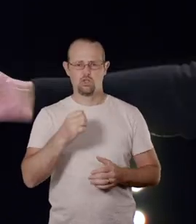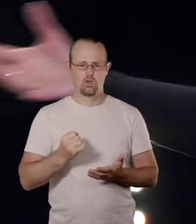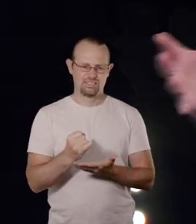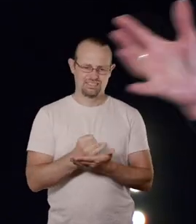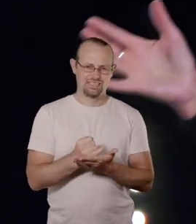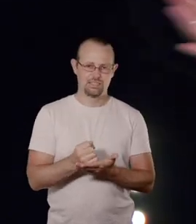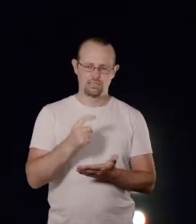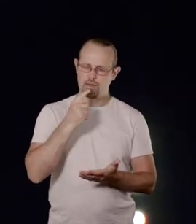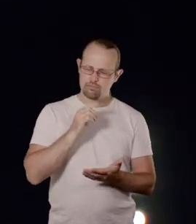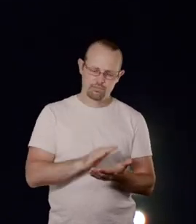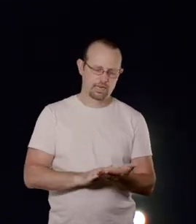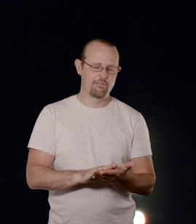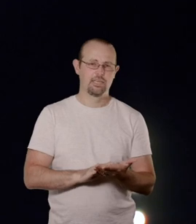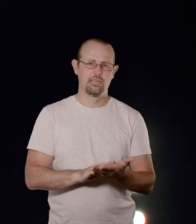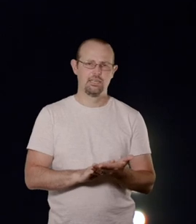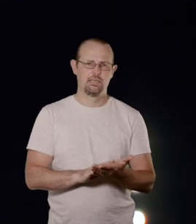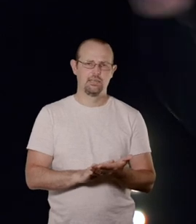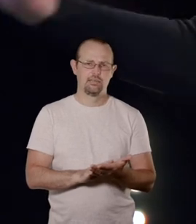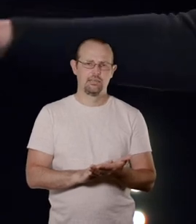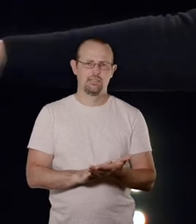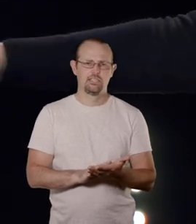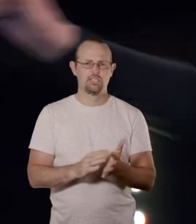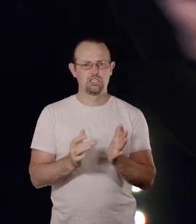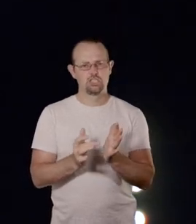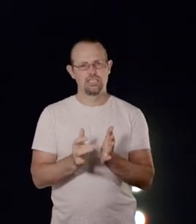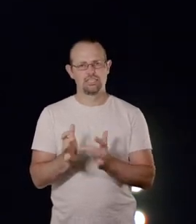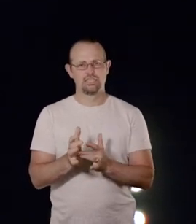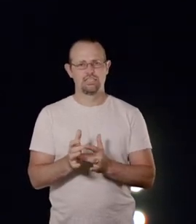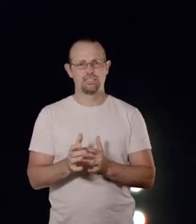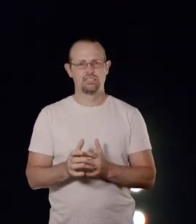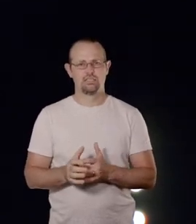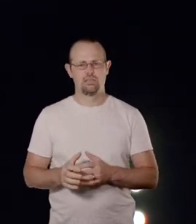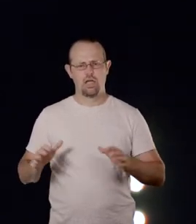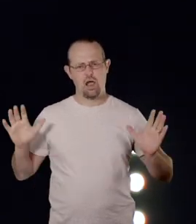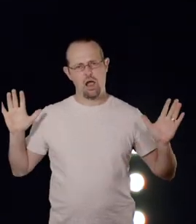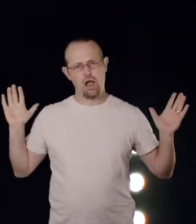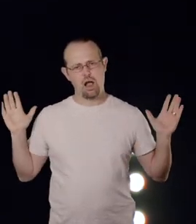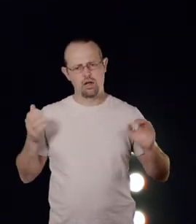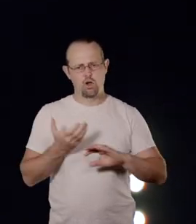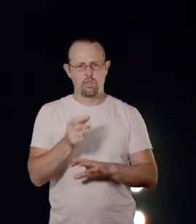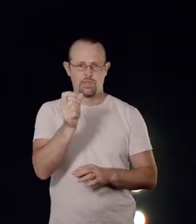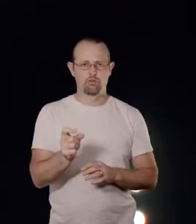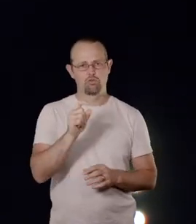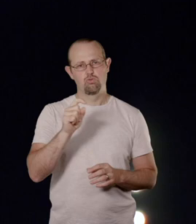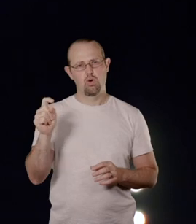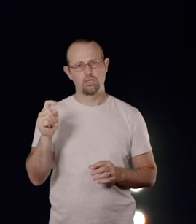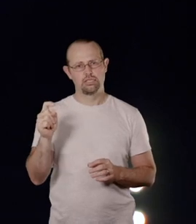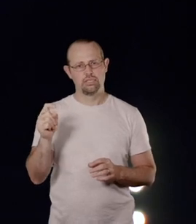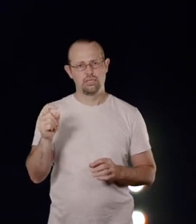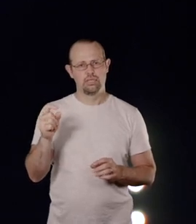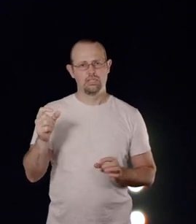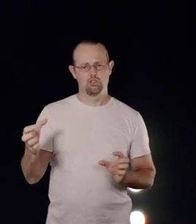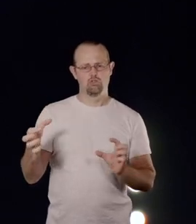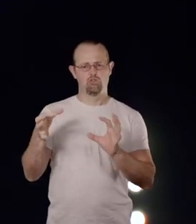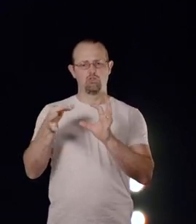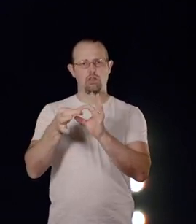that impassable gulf has been bridged? Jesus Christ went on the cross to bridge that gap for you and I. The